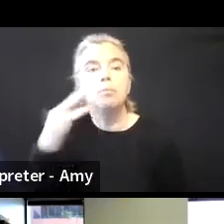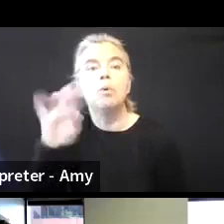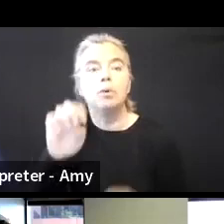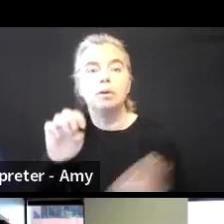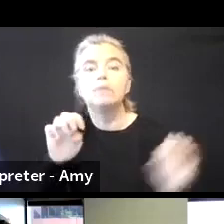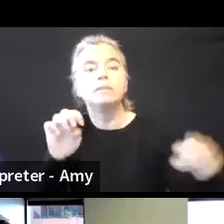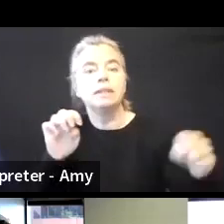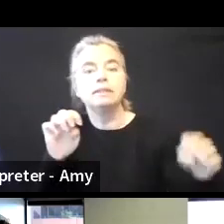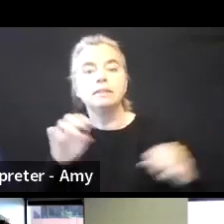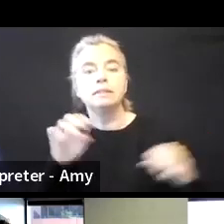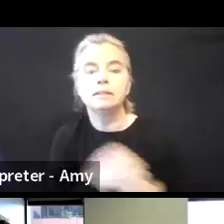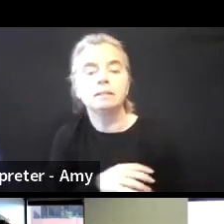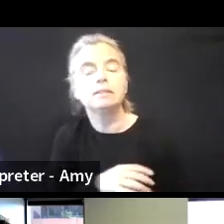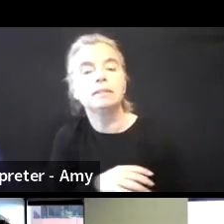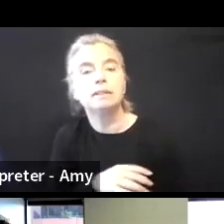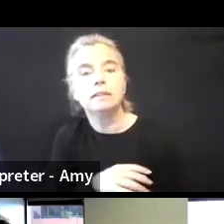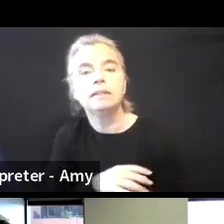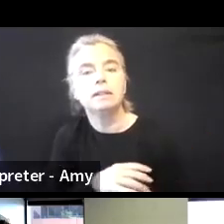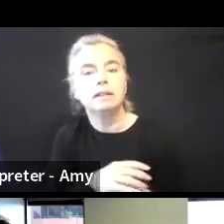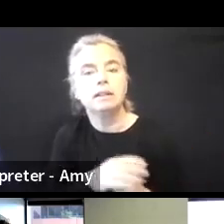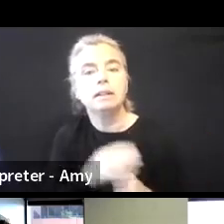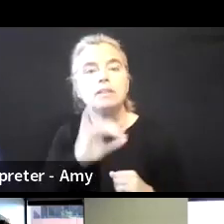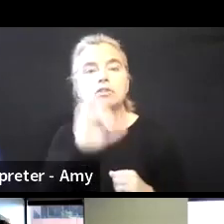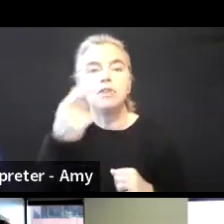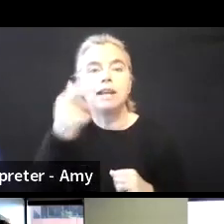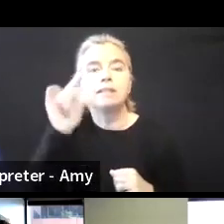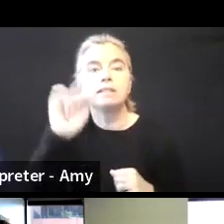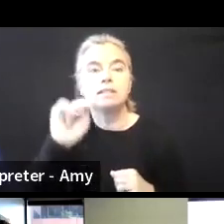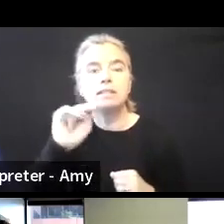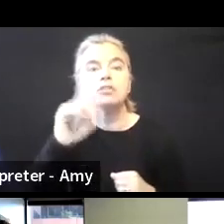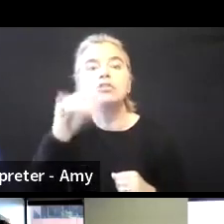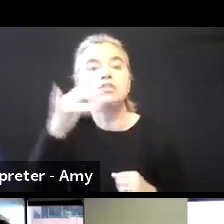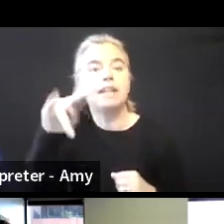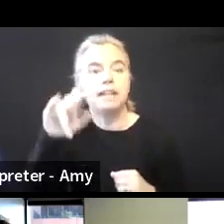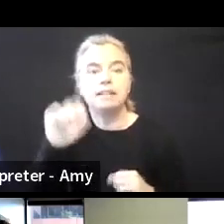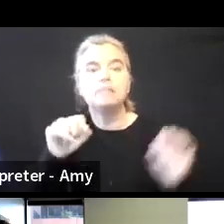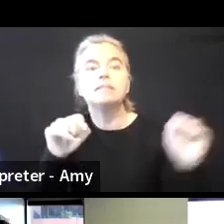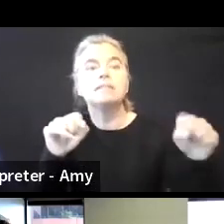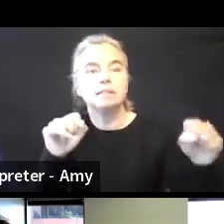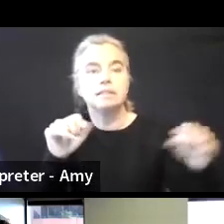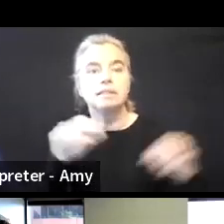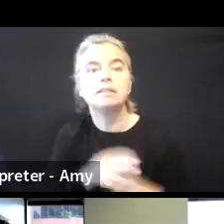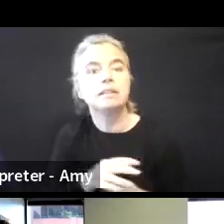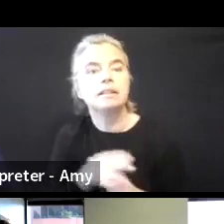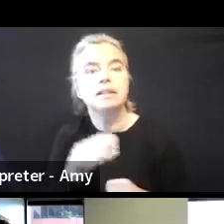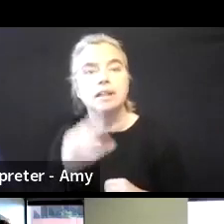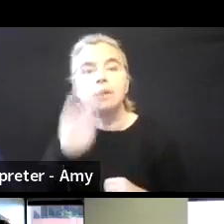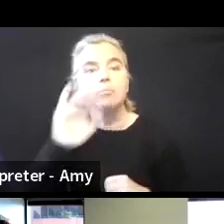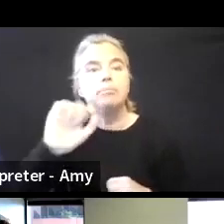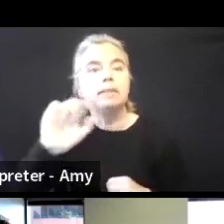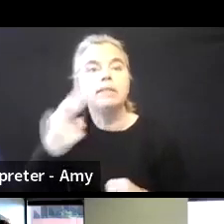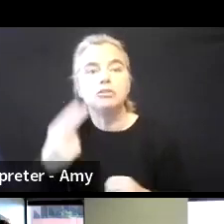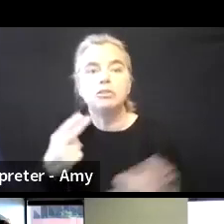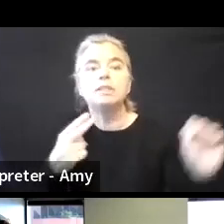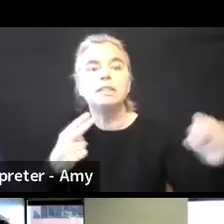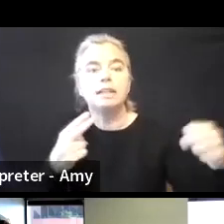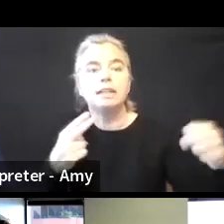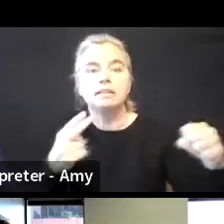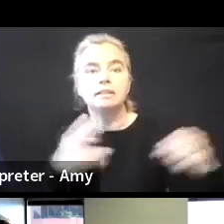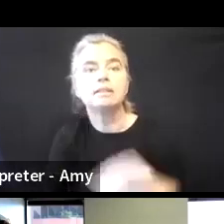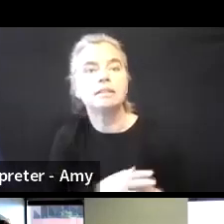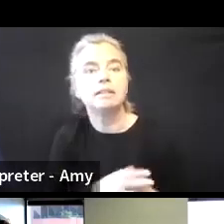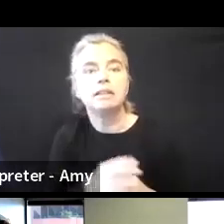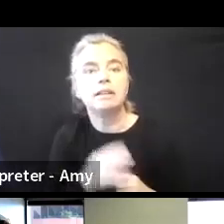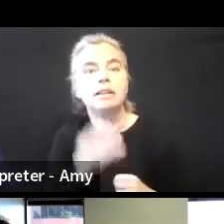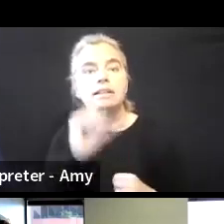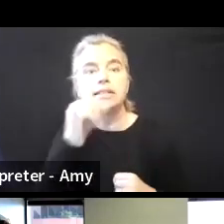Yes. Commissioner Jackson Jennings. Yes. Commissioner Beach. Yes. Commissioner